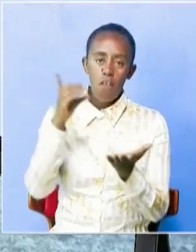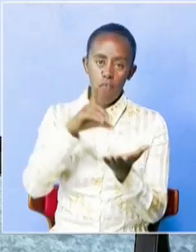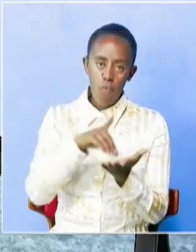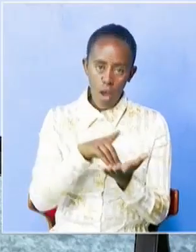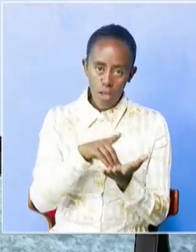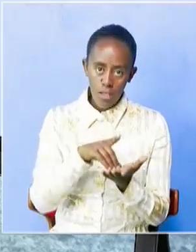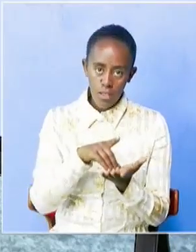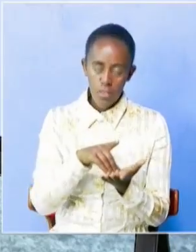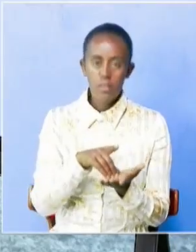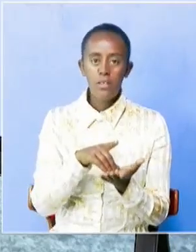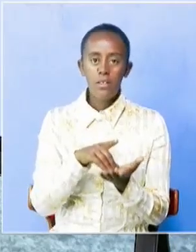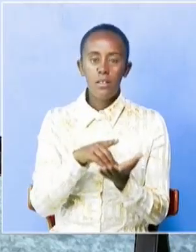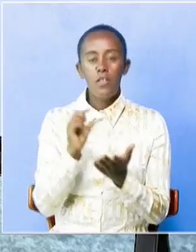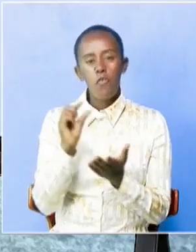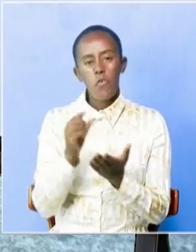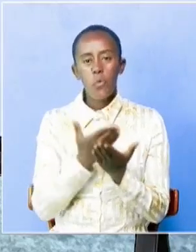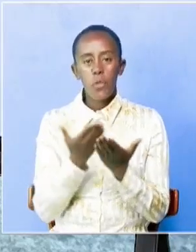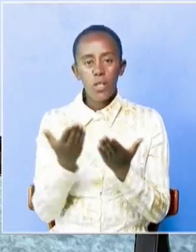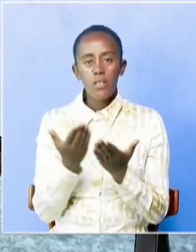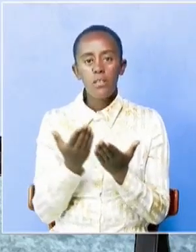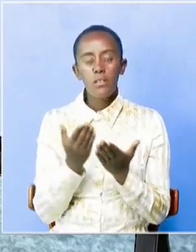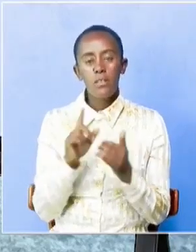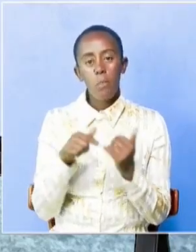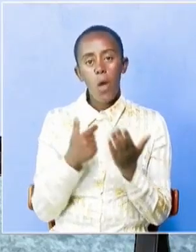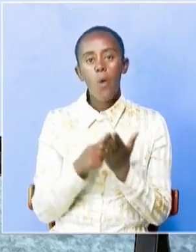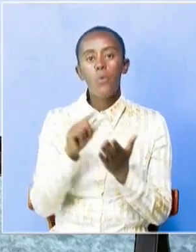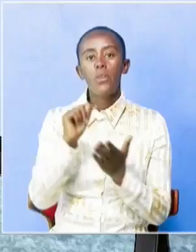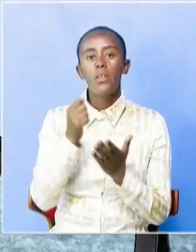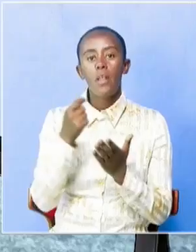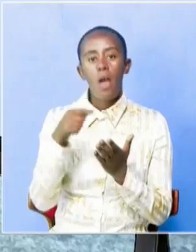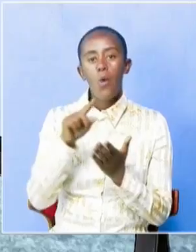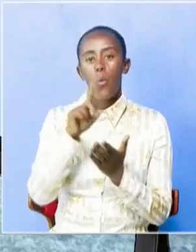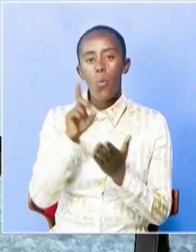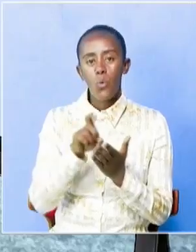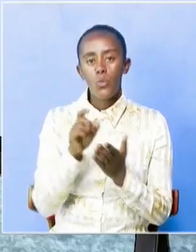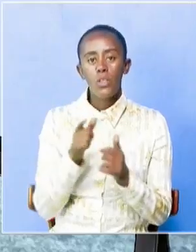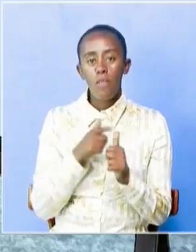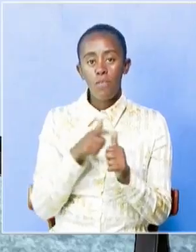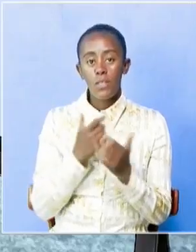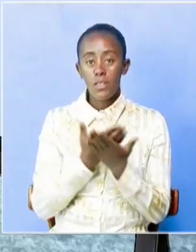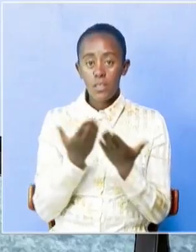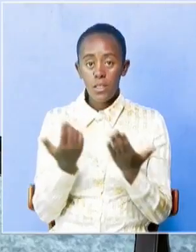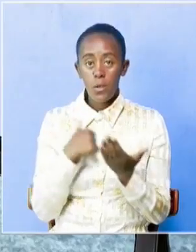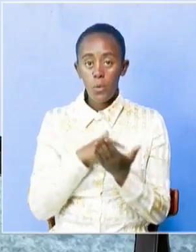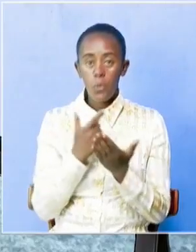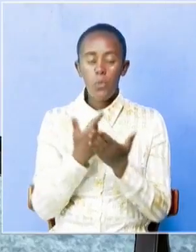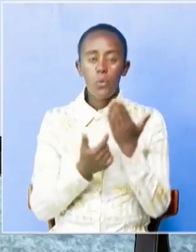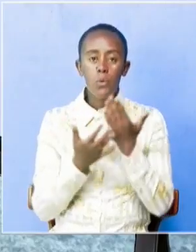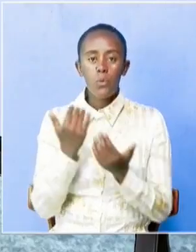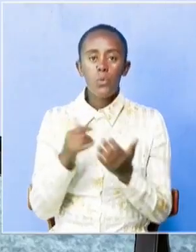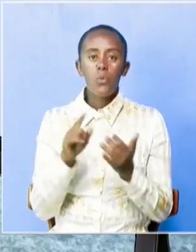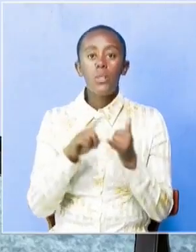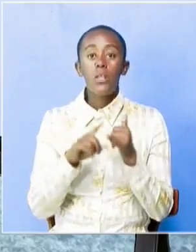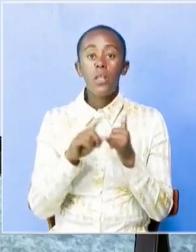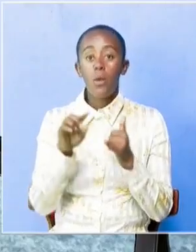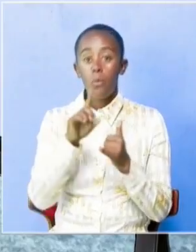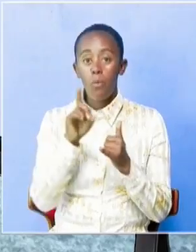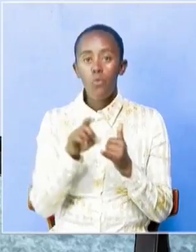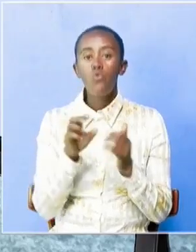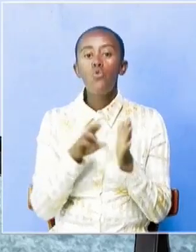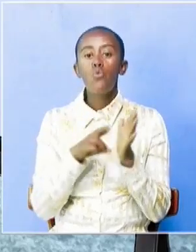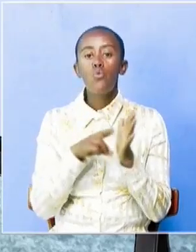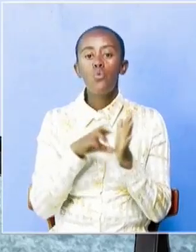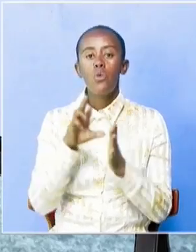revised a few things about tag questions. The first thing that we talked about tag questions is the